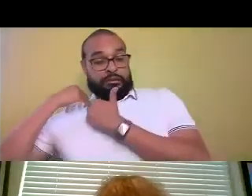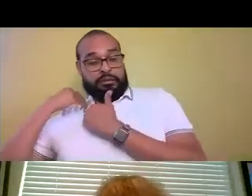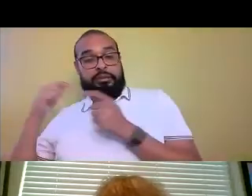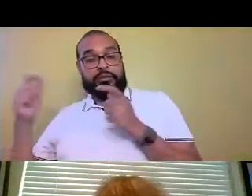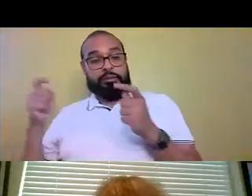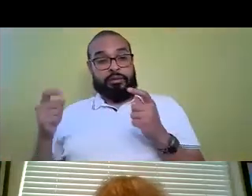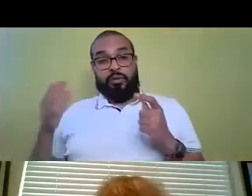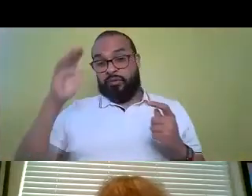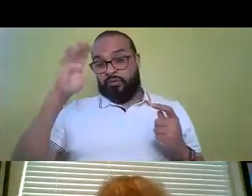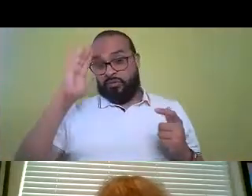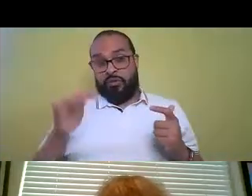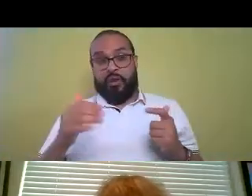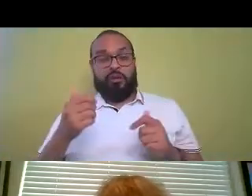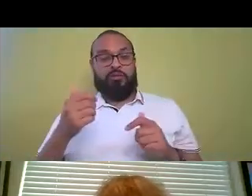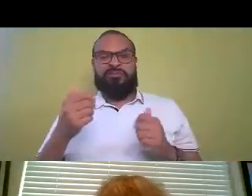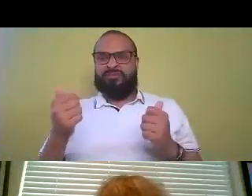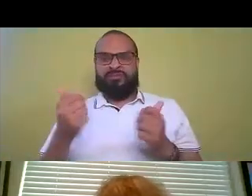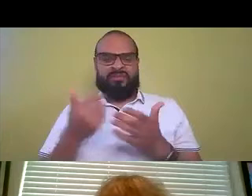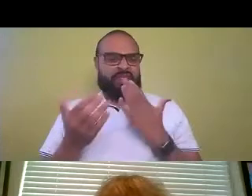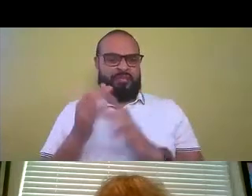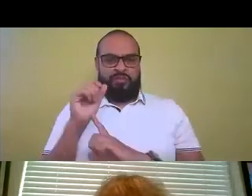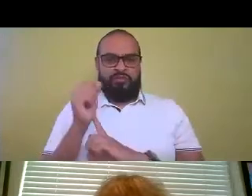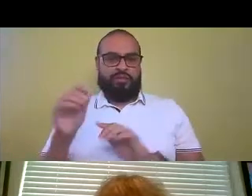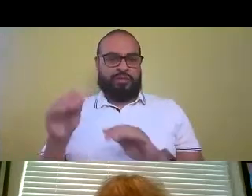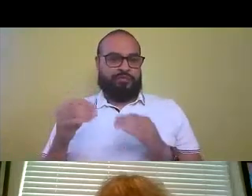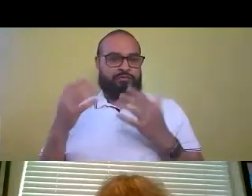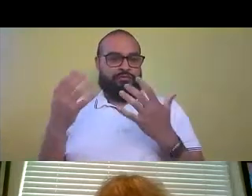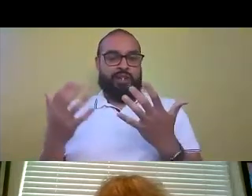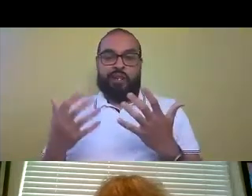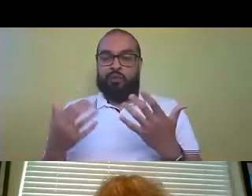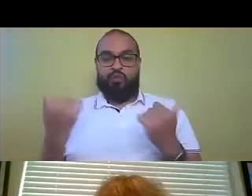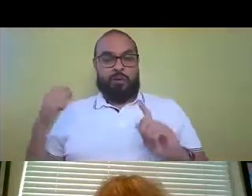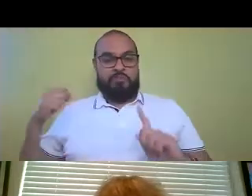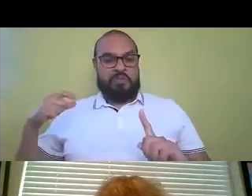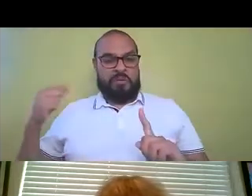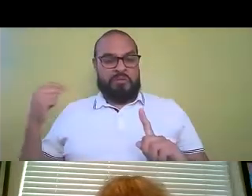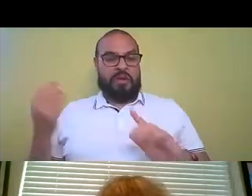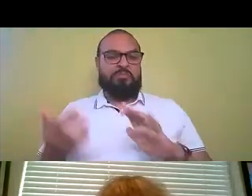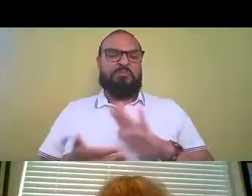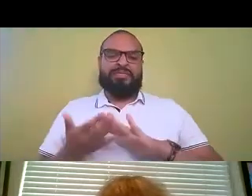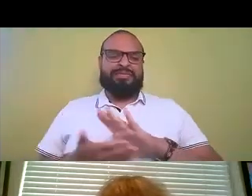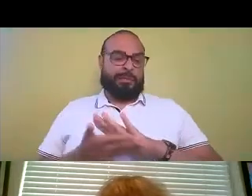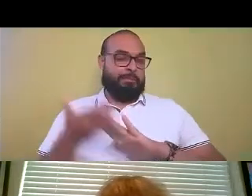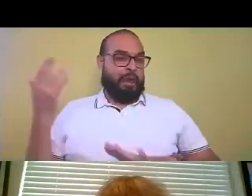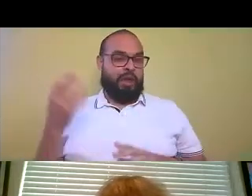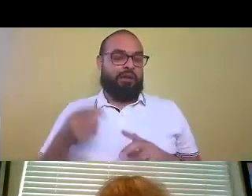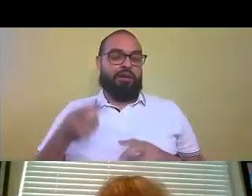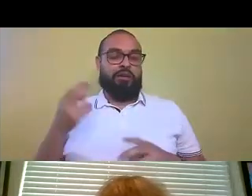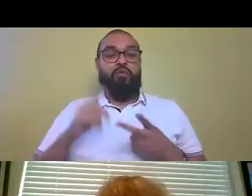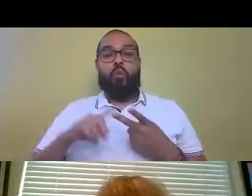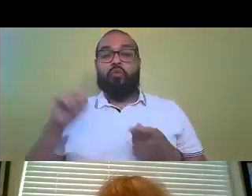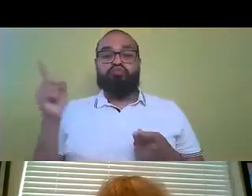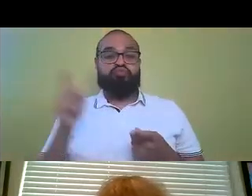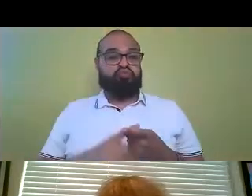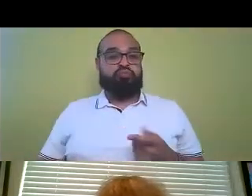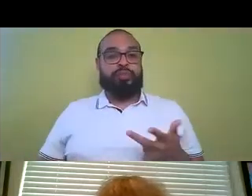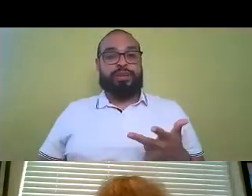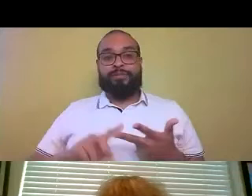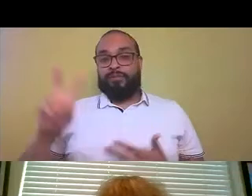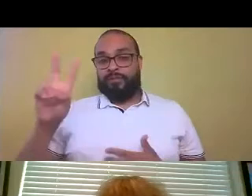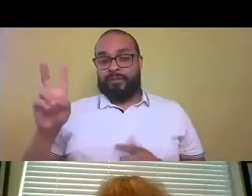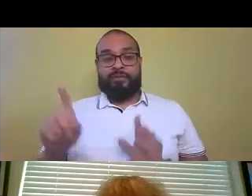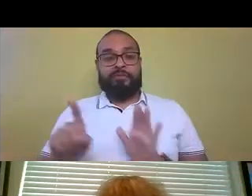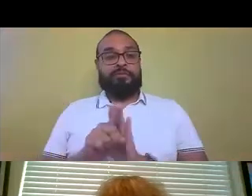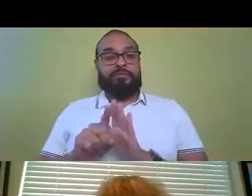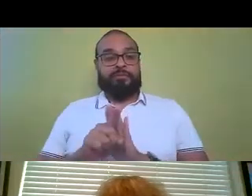high engine back to just right and a low engine just back to just right. Vestibular alerts, unless we're using